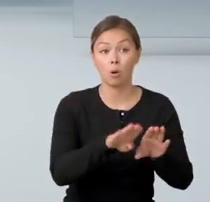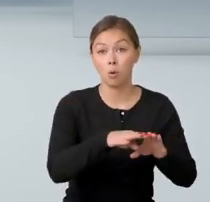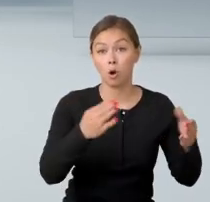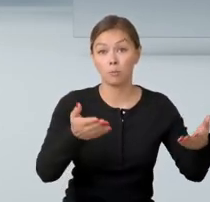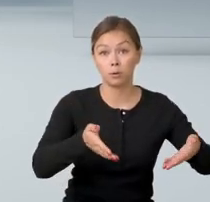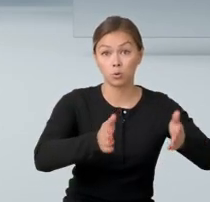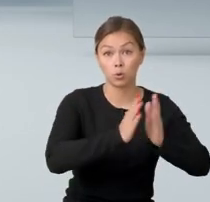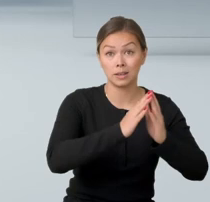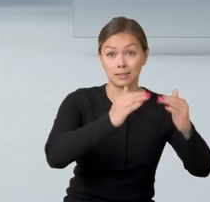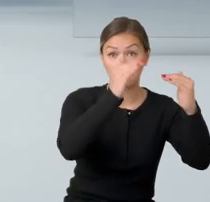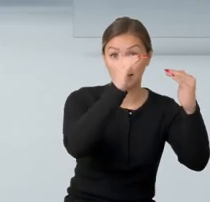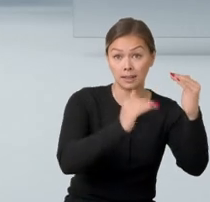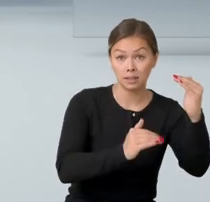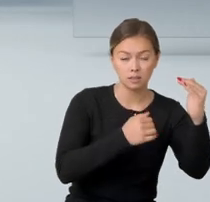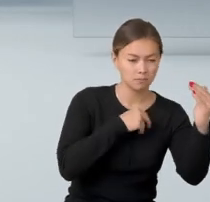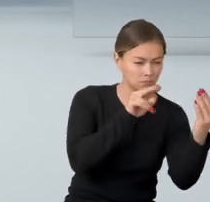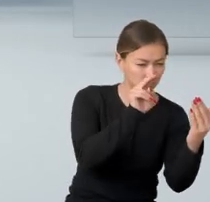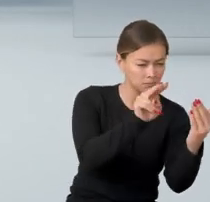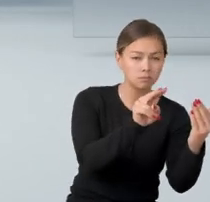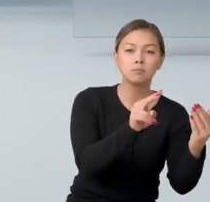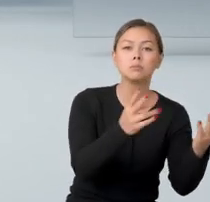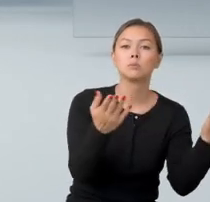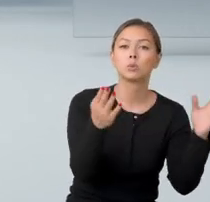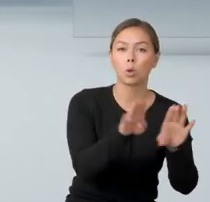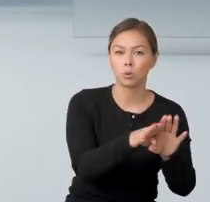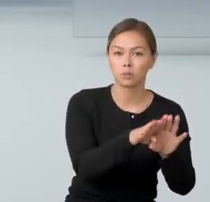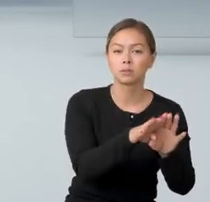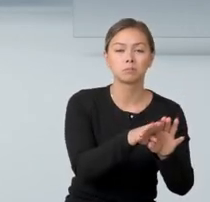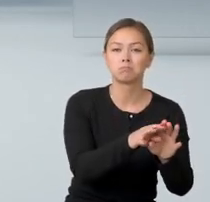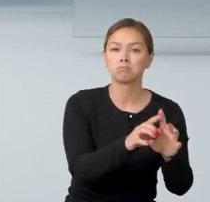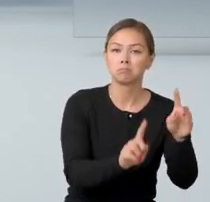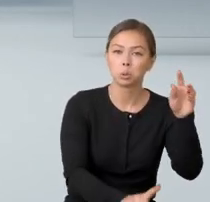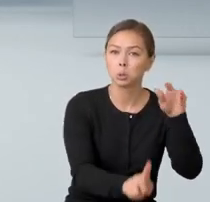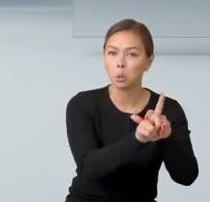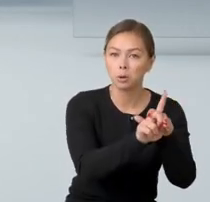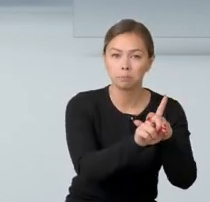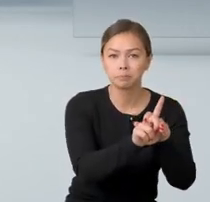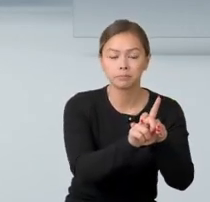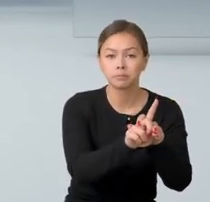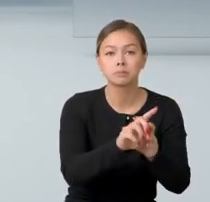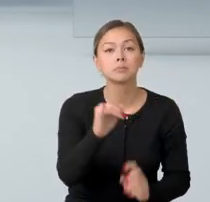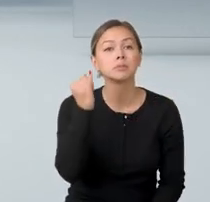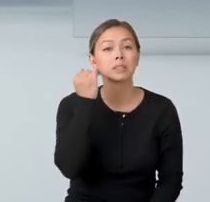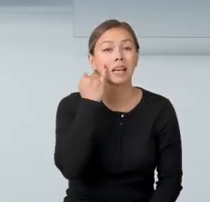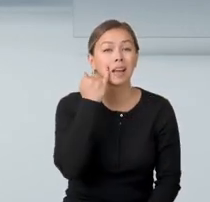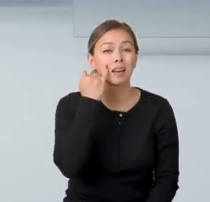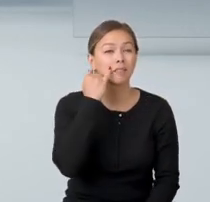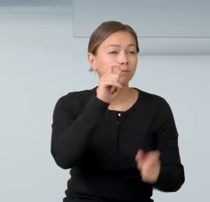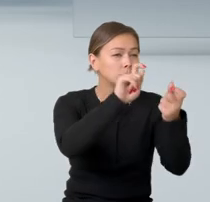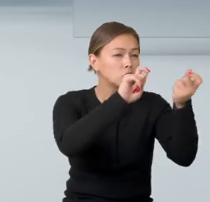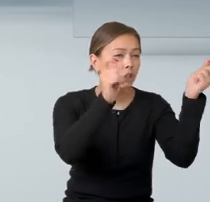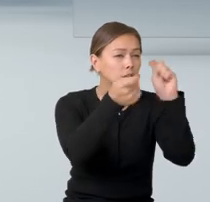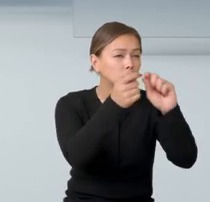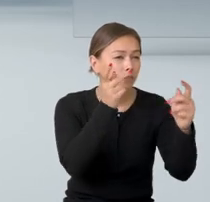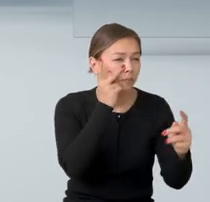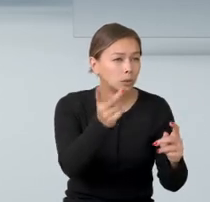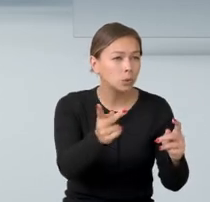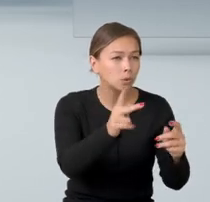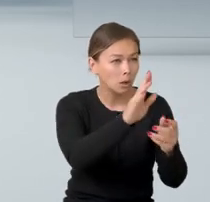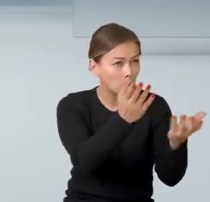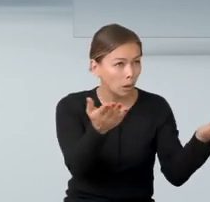and the request is not showing more in the open request but if I change the view for example to the closed